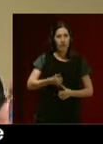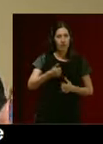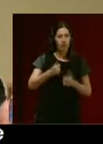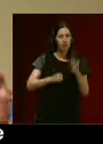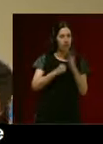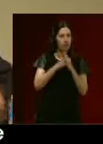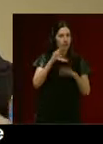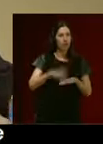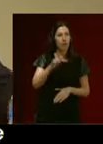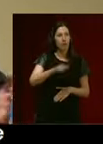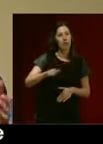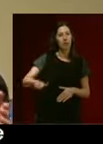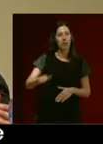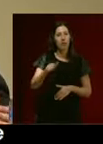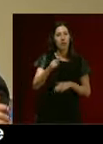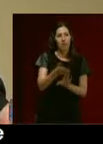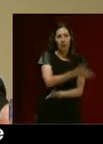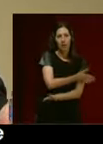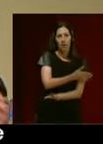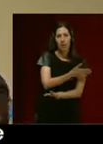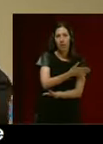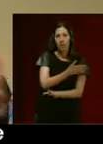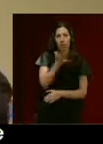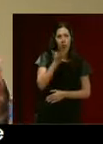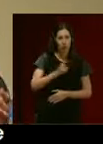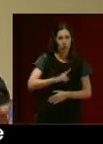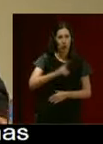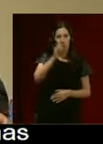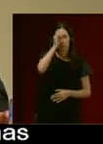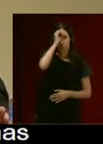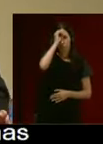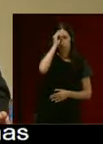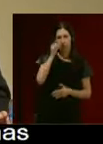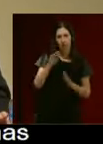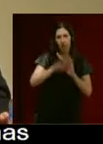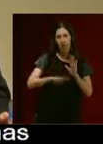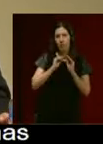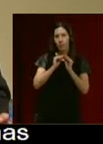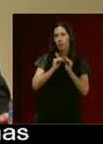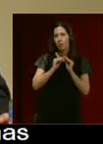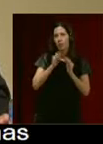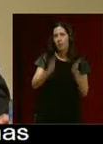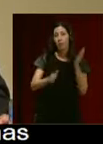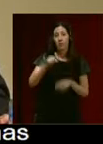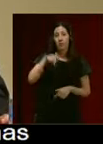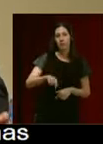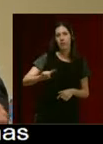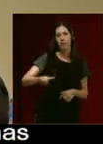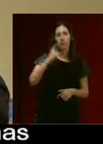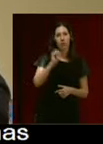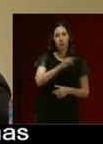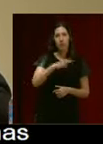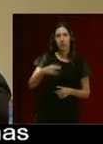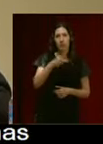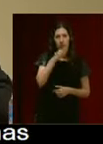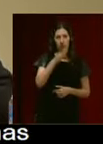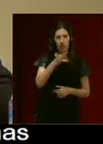development, on the based technologies development, to benefit those that do not have a